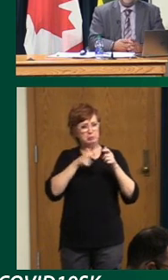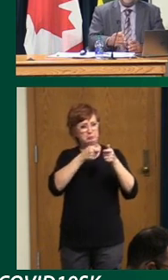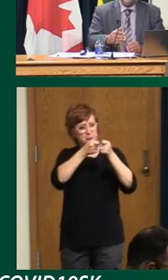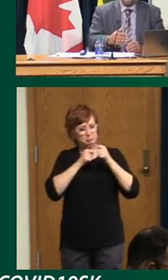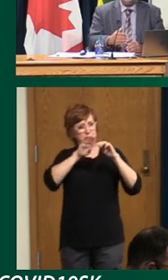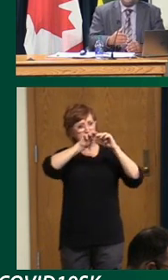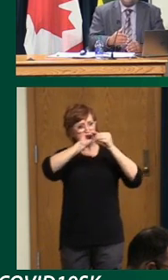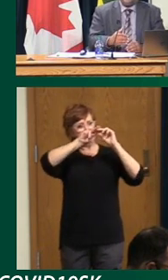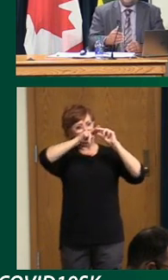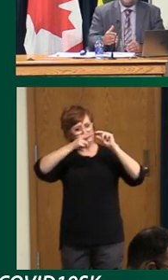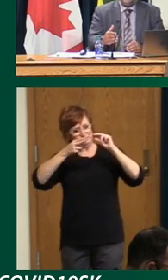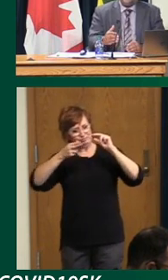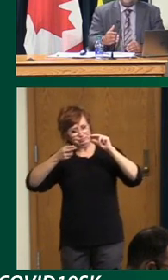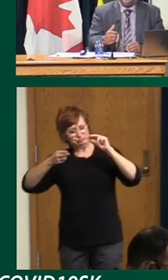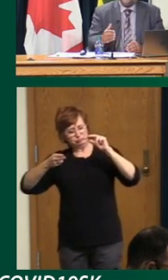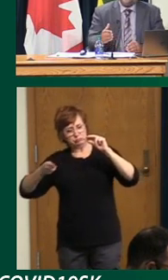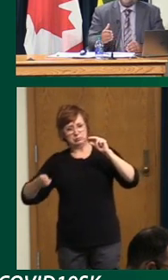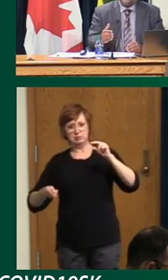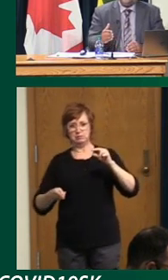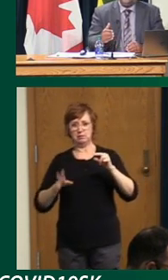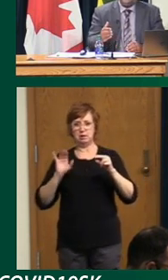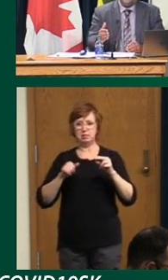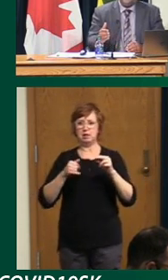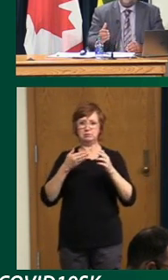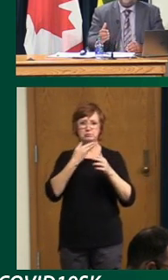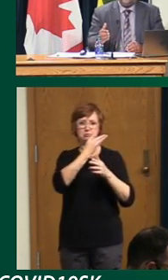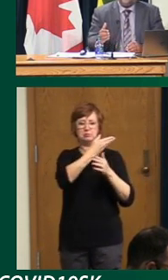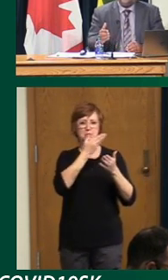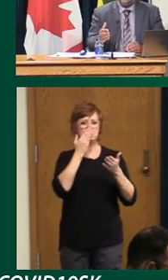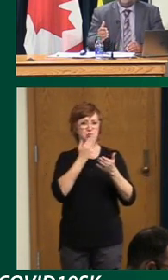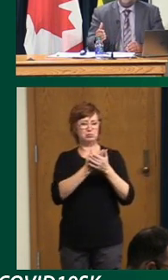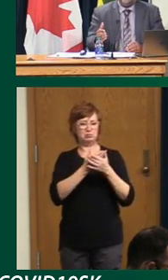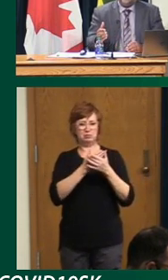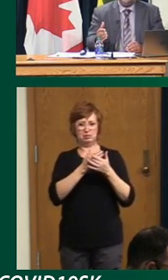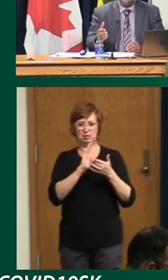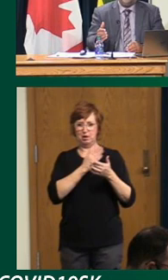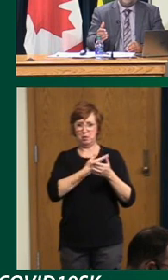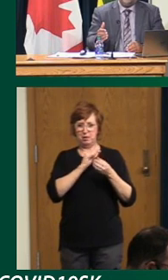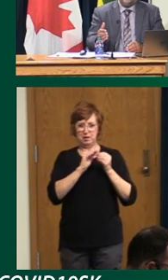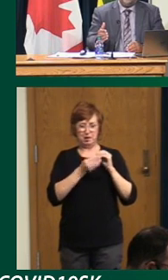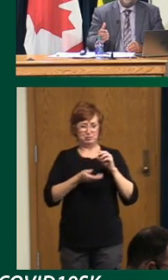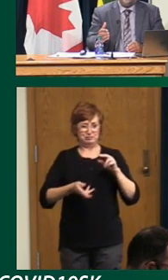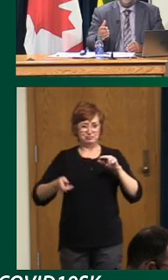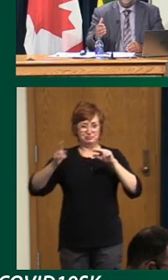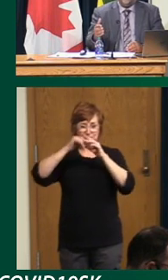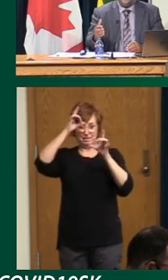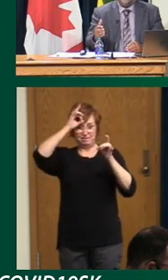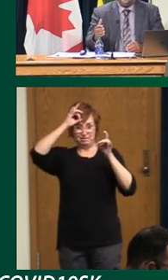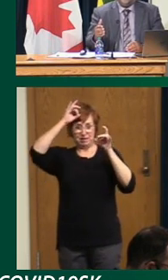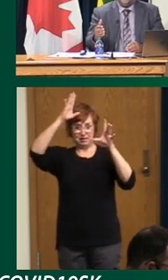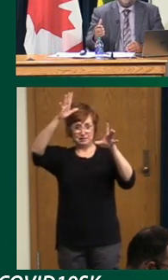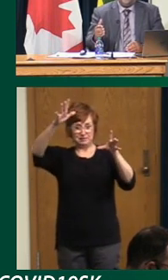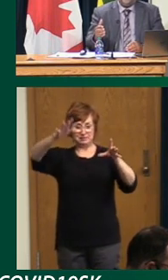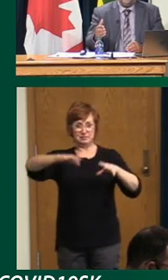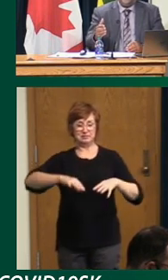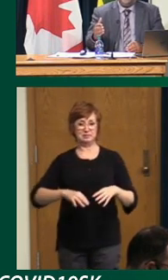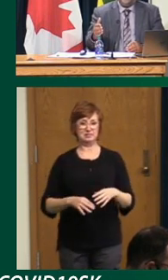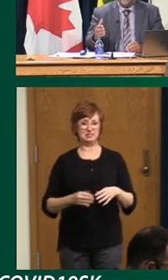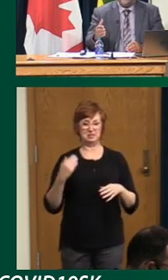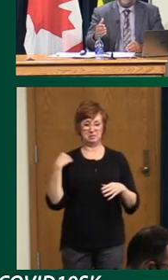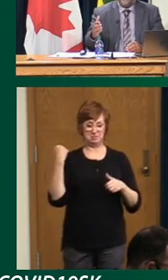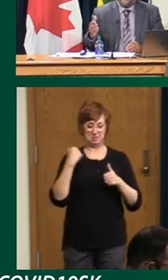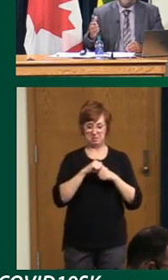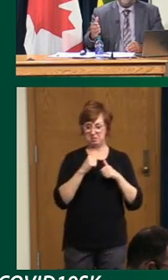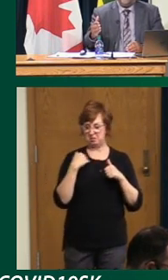that cases creep up on you very quickly. So we went from less than 50 cases a day to around 50 to 100